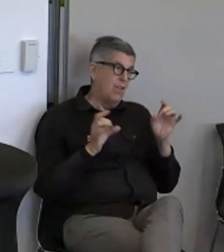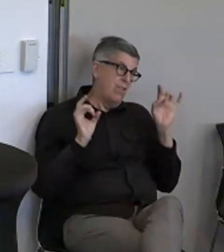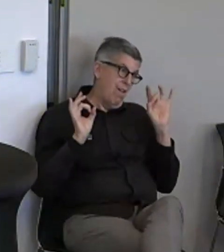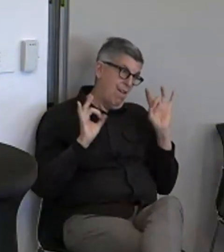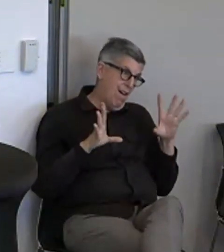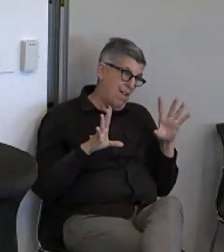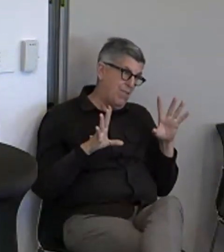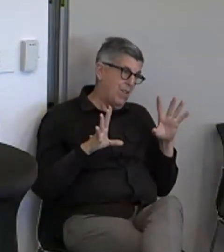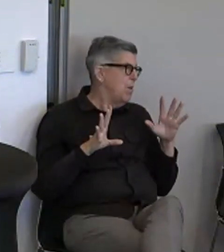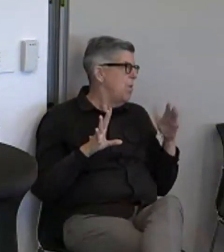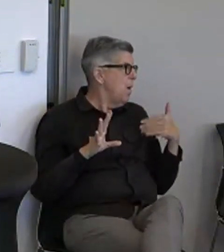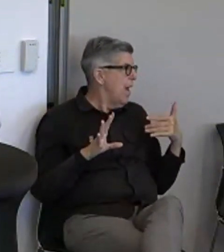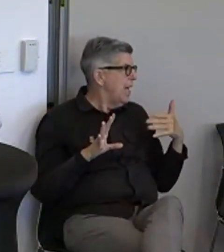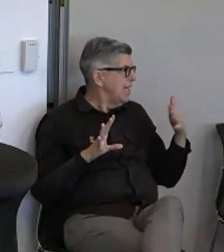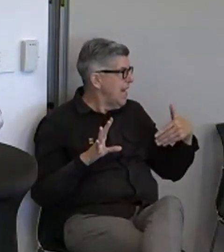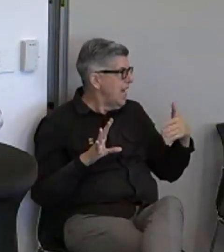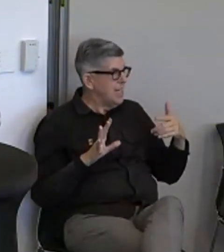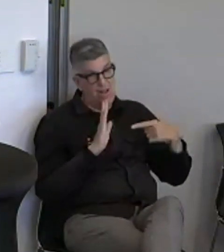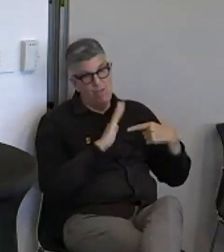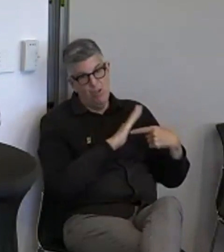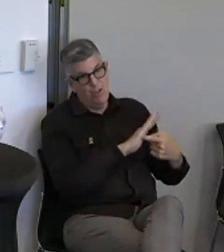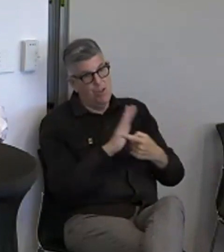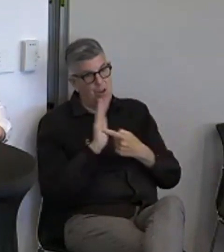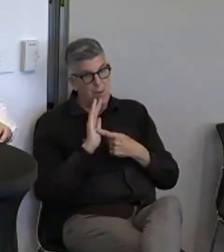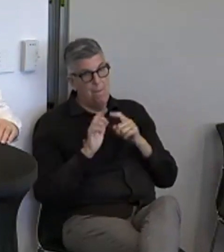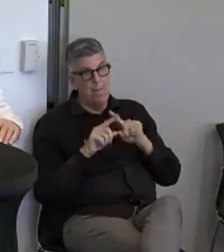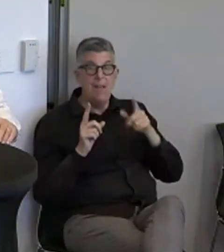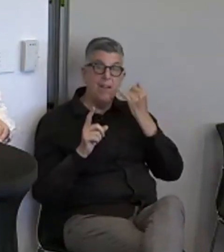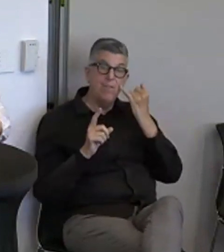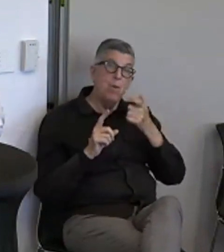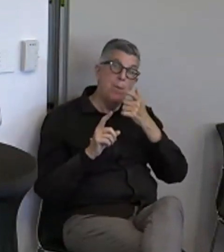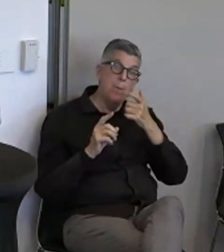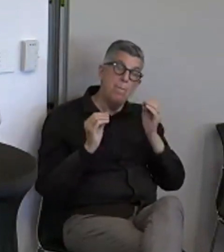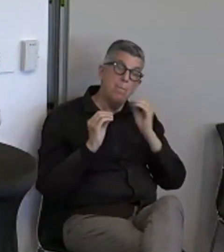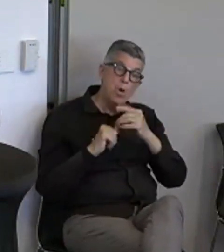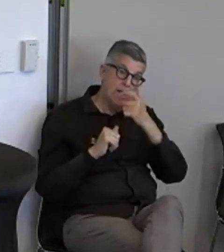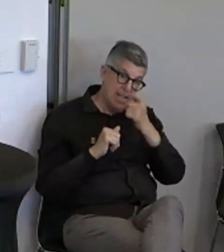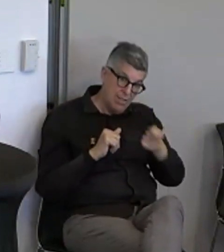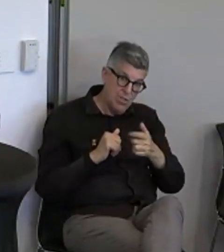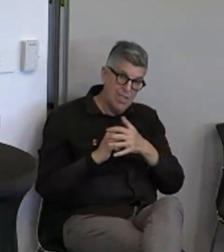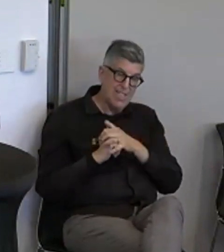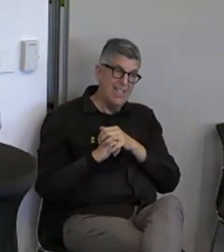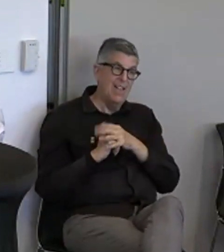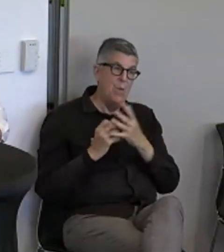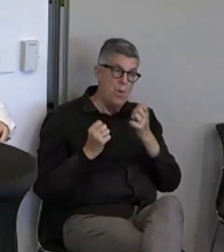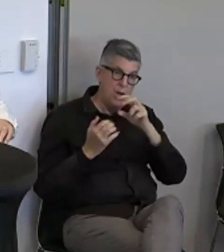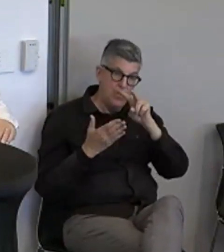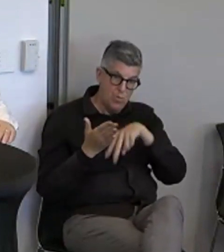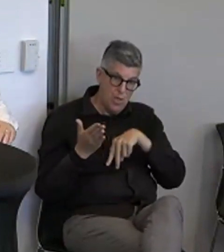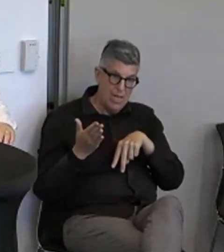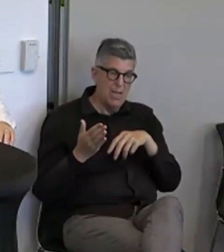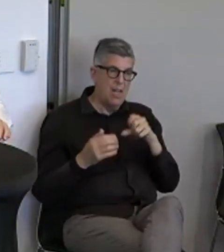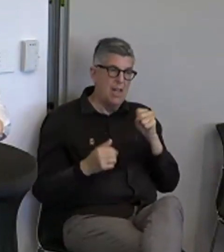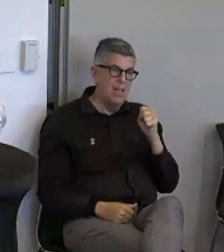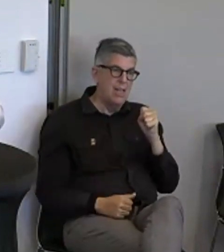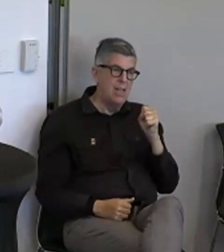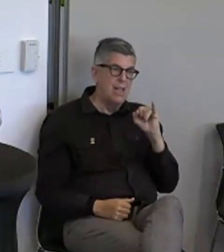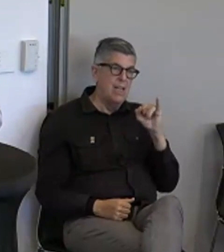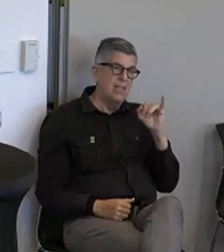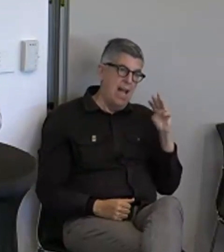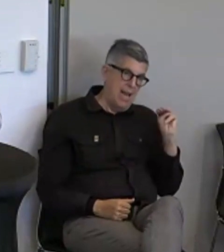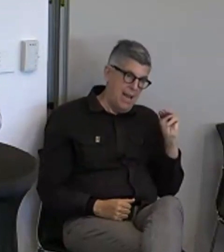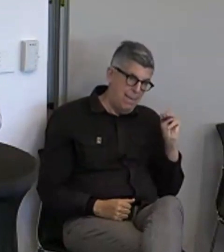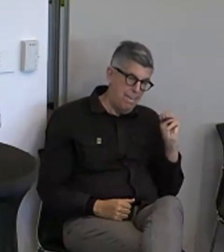haven't showed it to anyone yet. But if you're more interested in it, feel free to read some papers on SIM. So that's